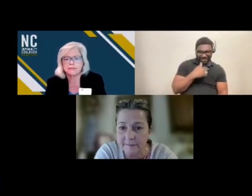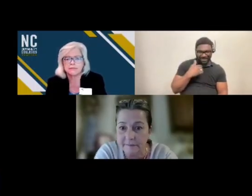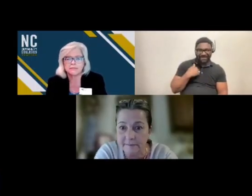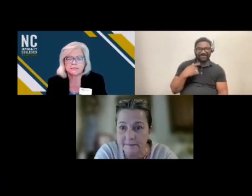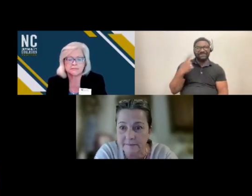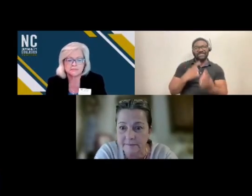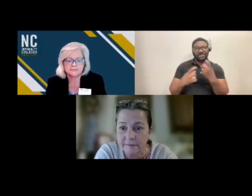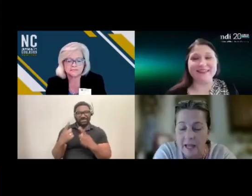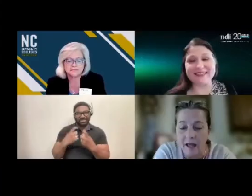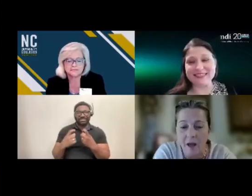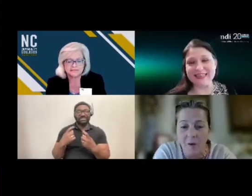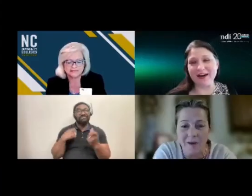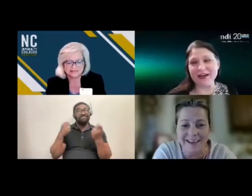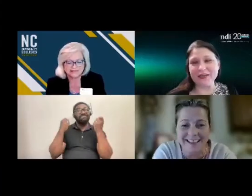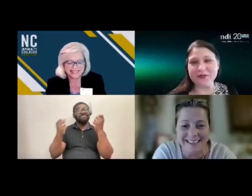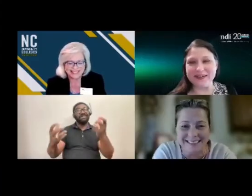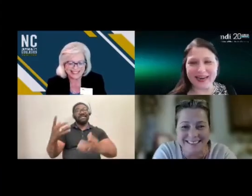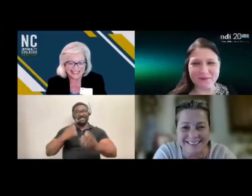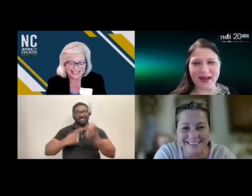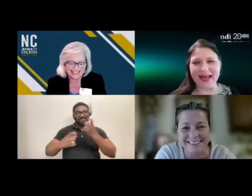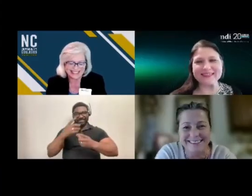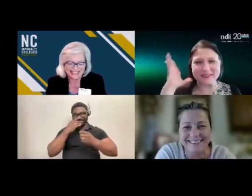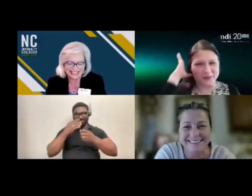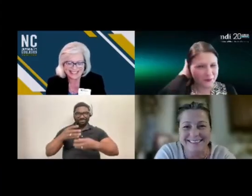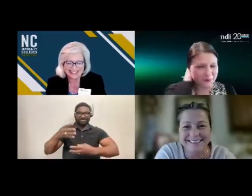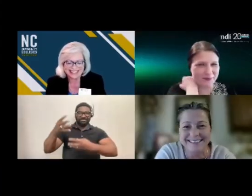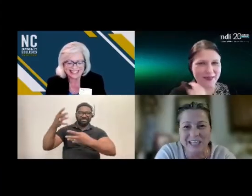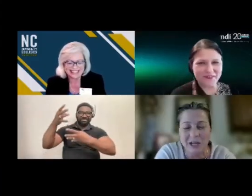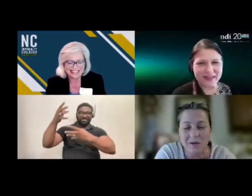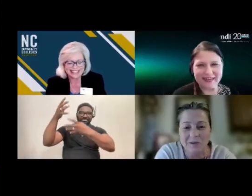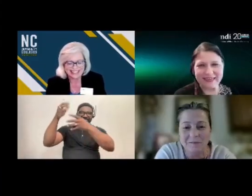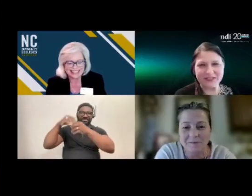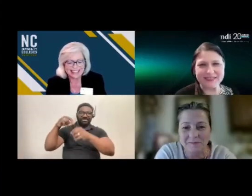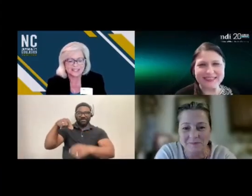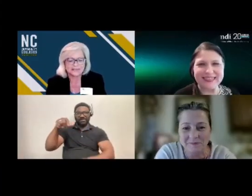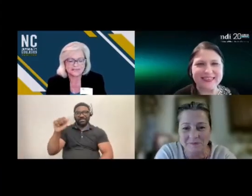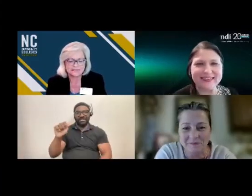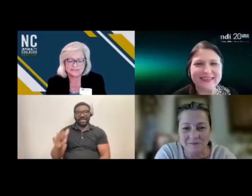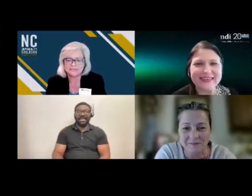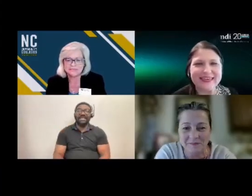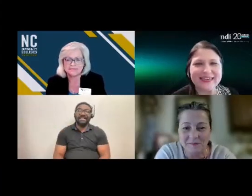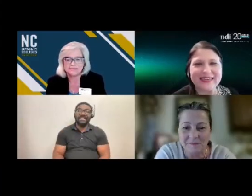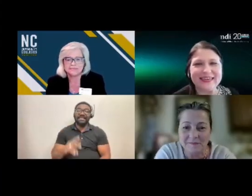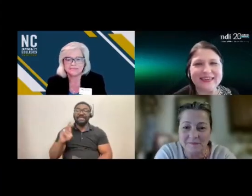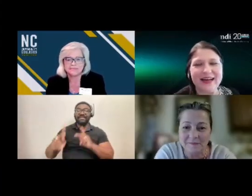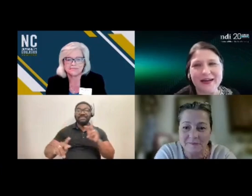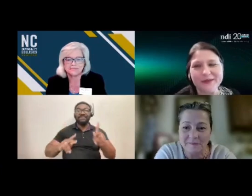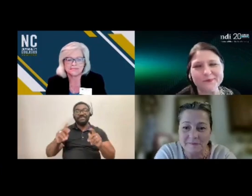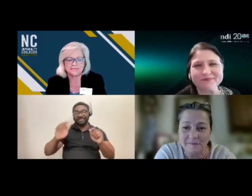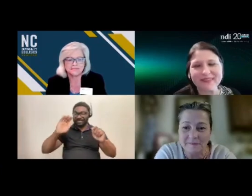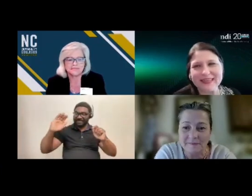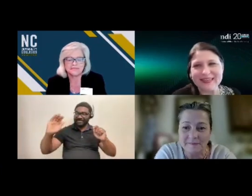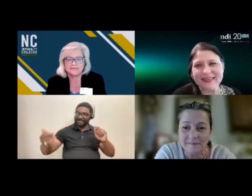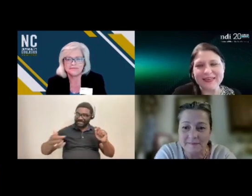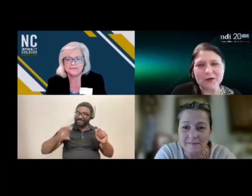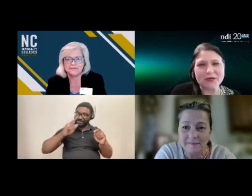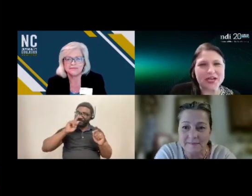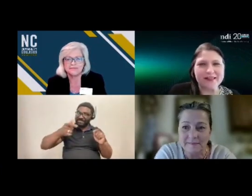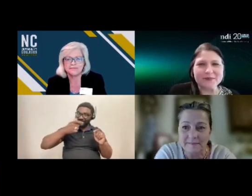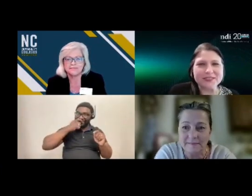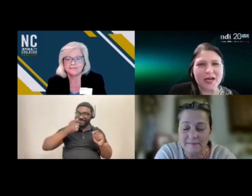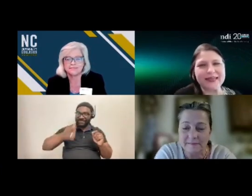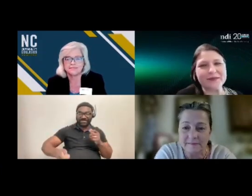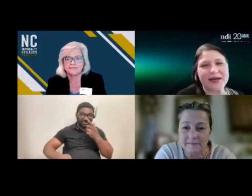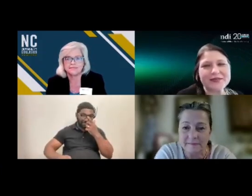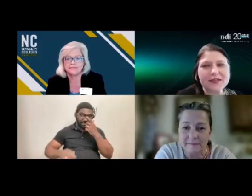no shortage of questions in our Q&A box. So people are very interested in,